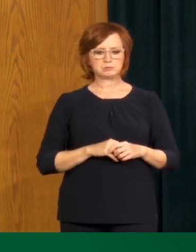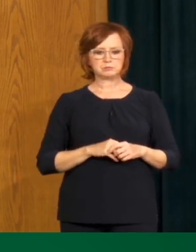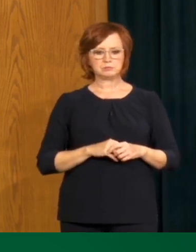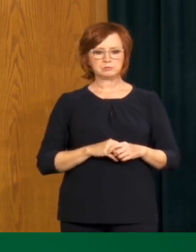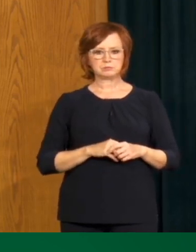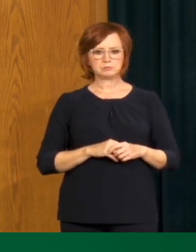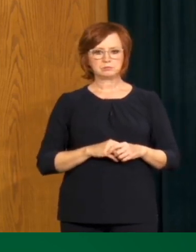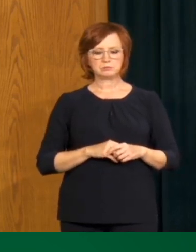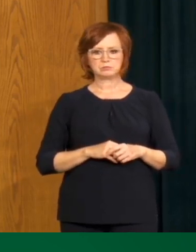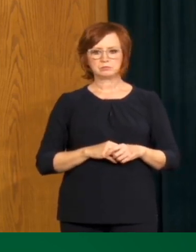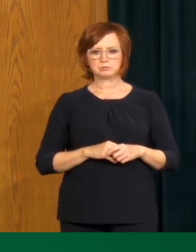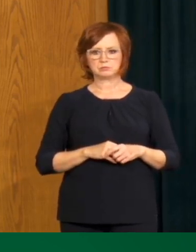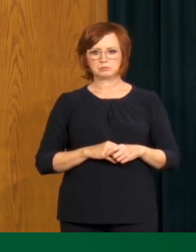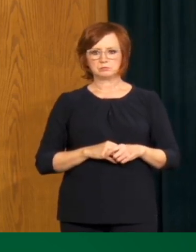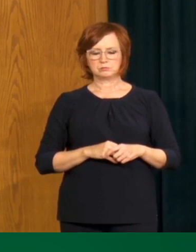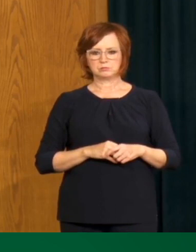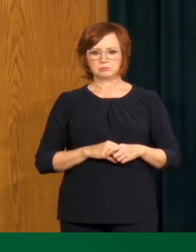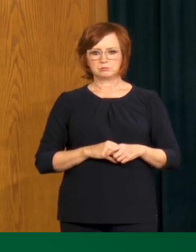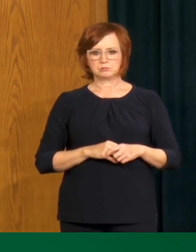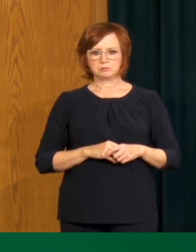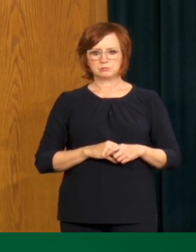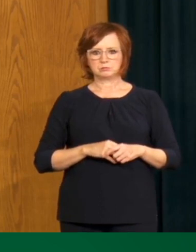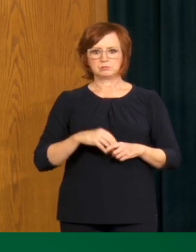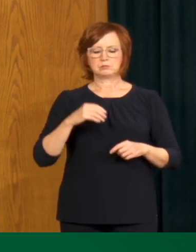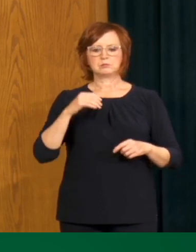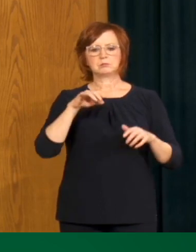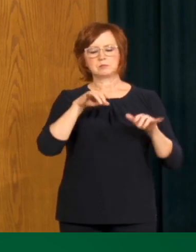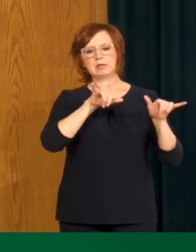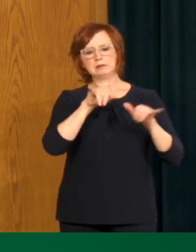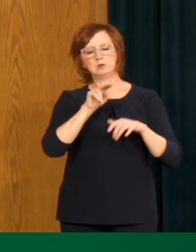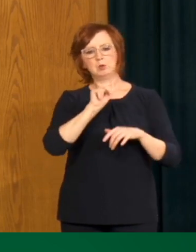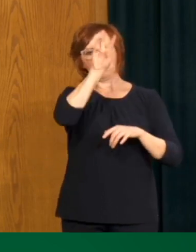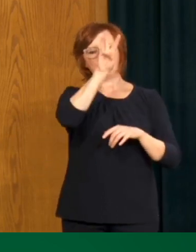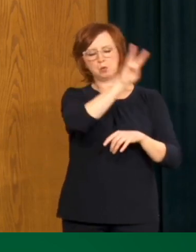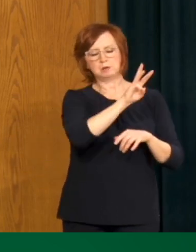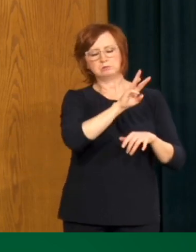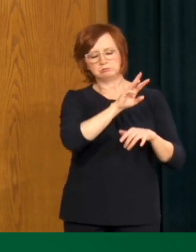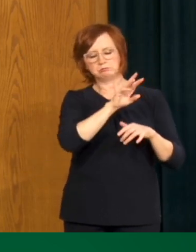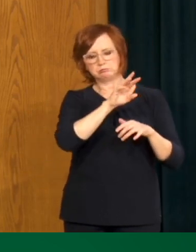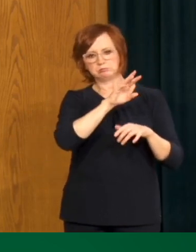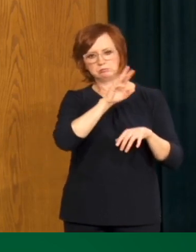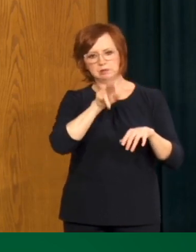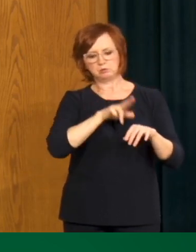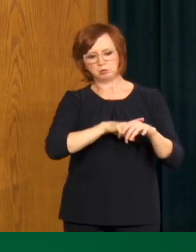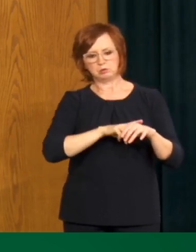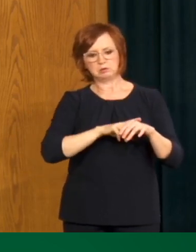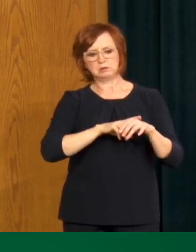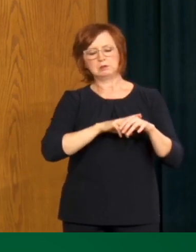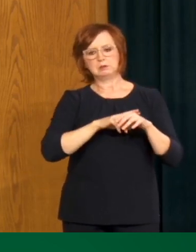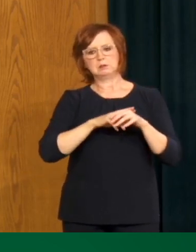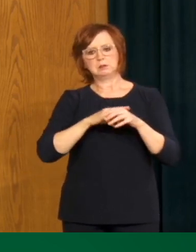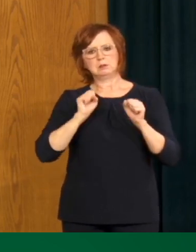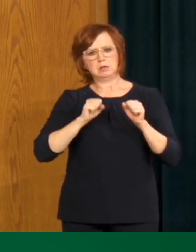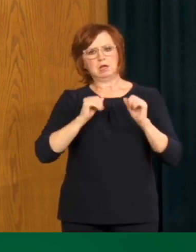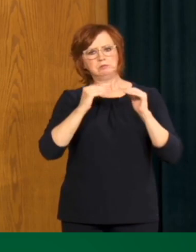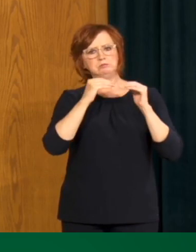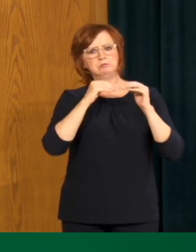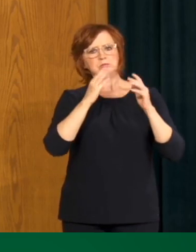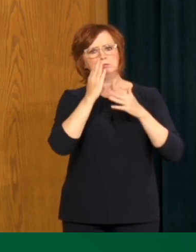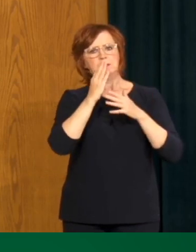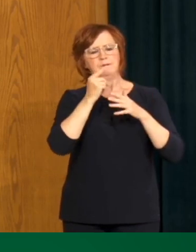rest of the province with the spacing and distance recommendations. But especially in a community, if there has been a transmission event,